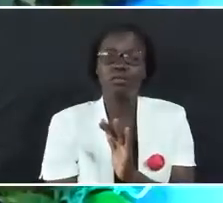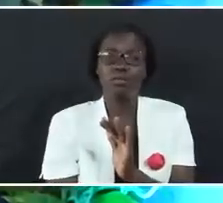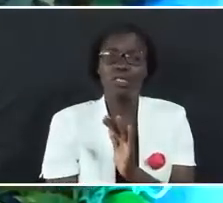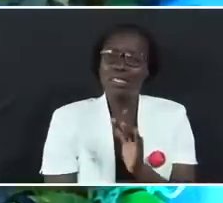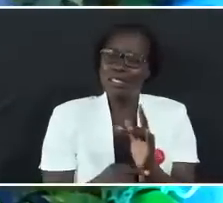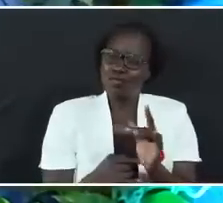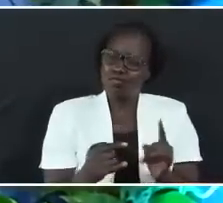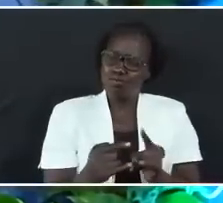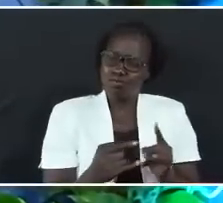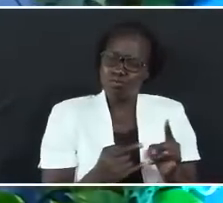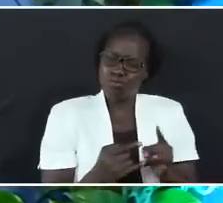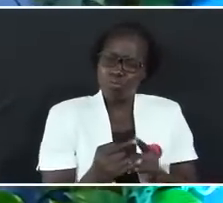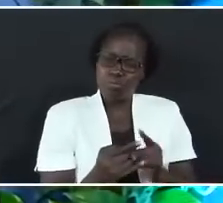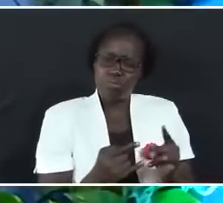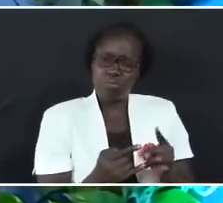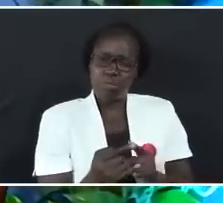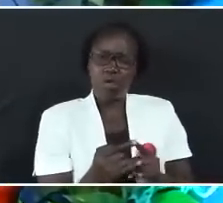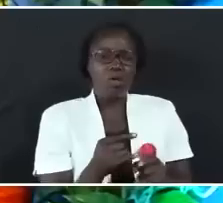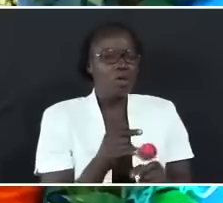Struggled with it